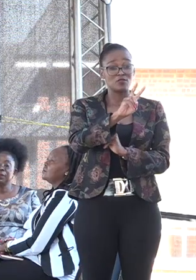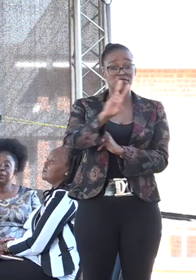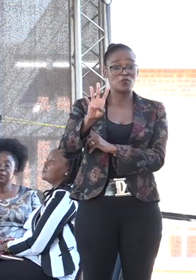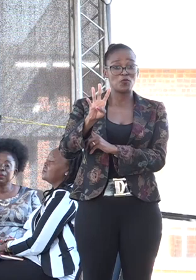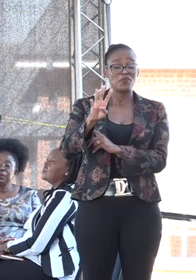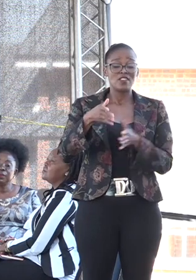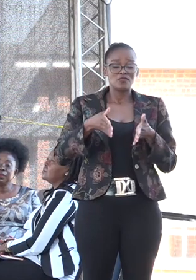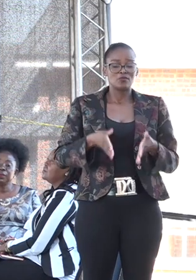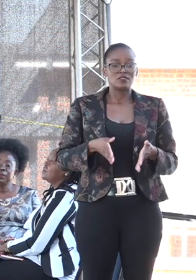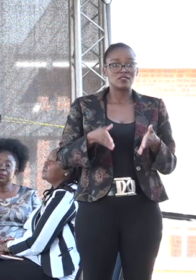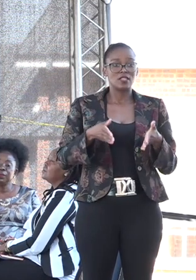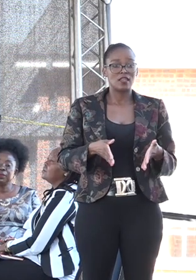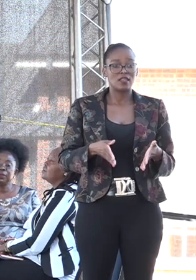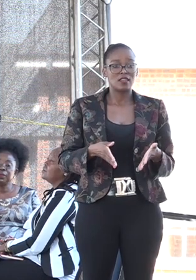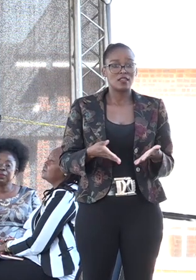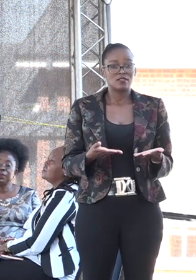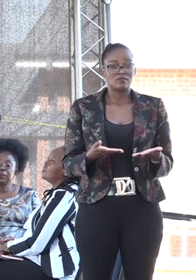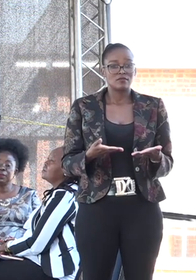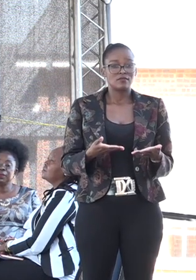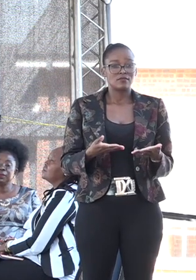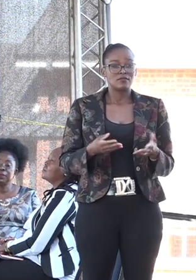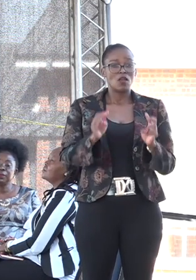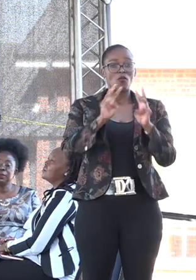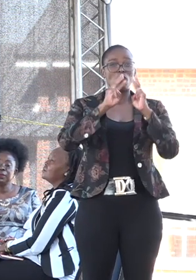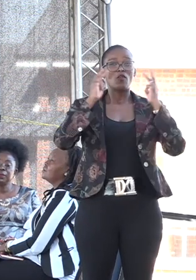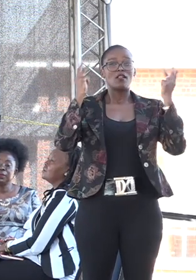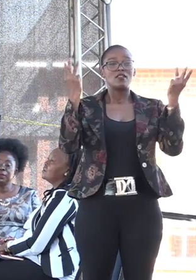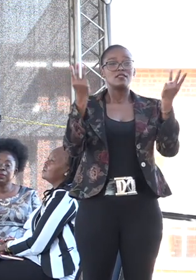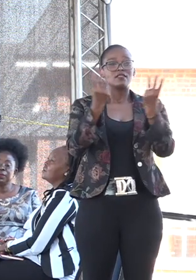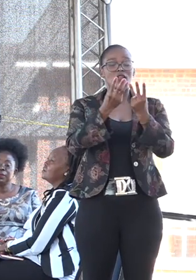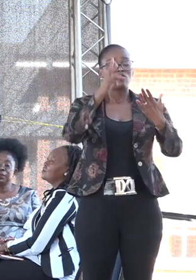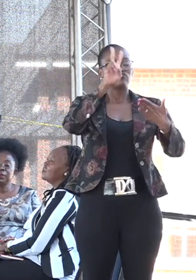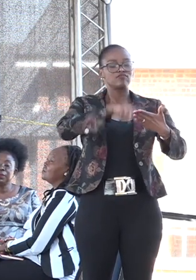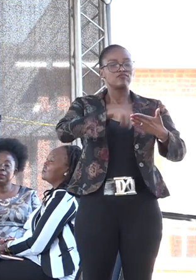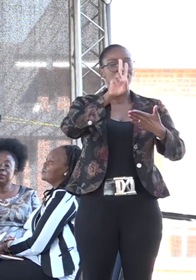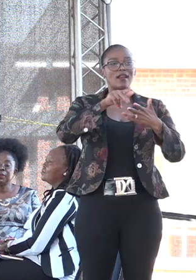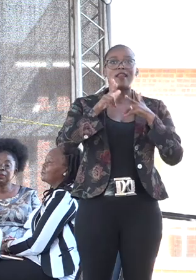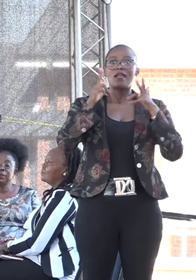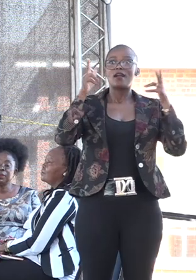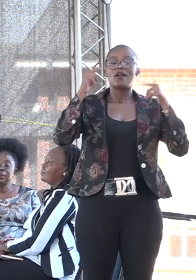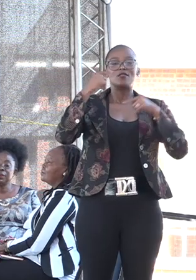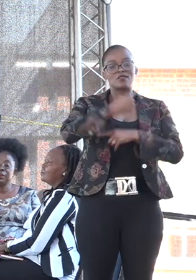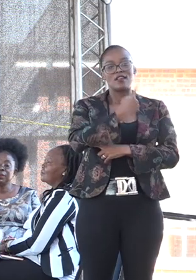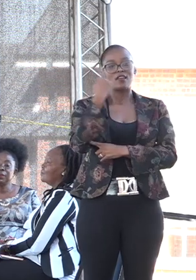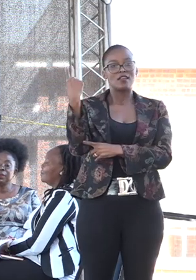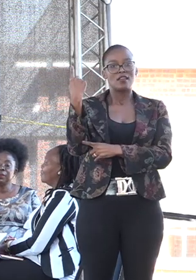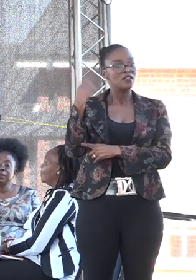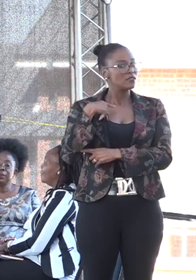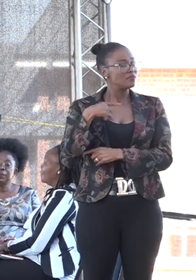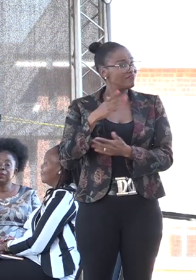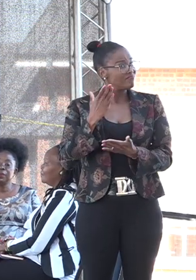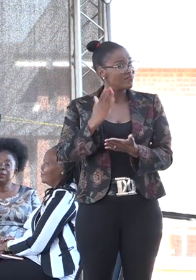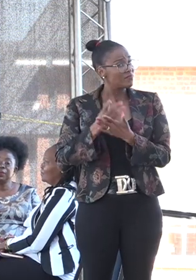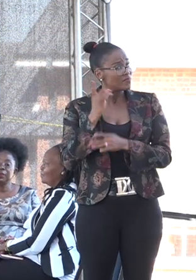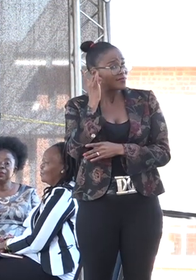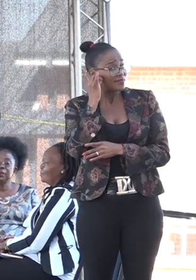2024, and today is the World Read Aloud Day. And I'm sure you have heard